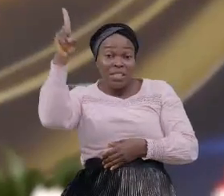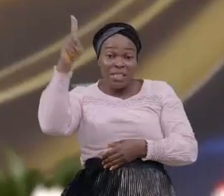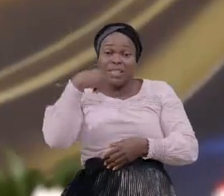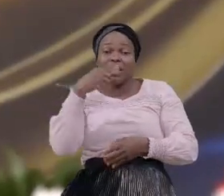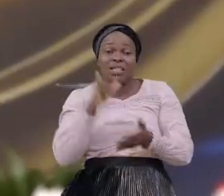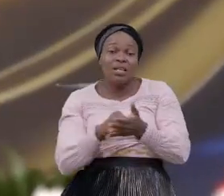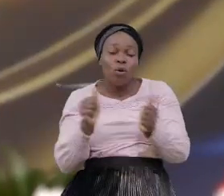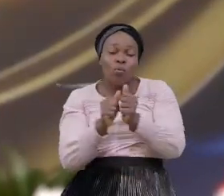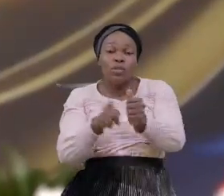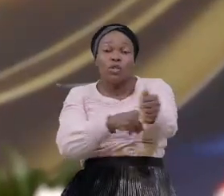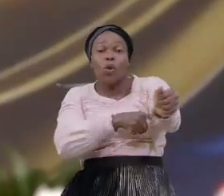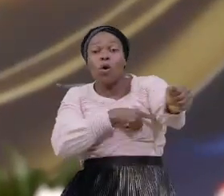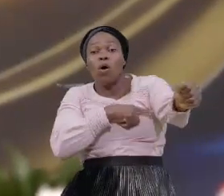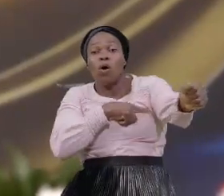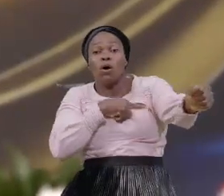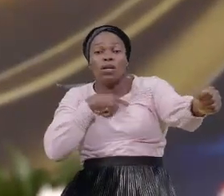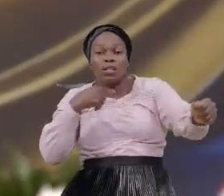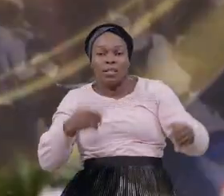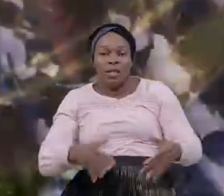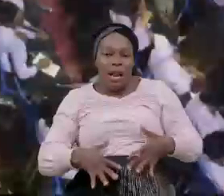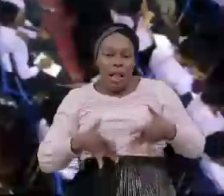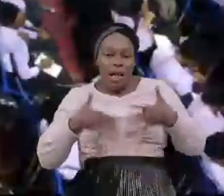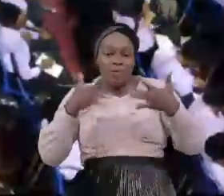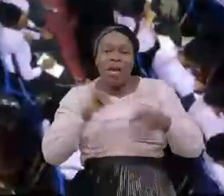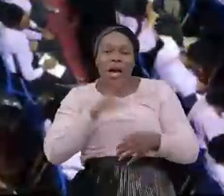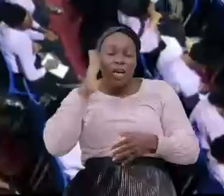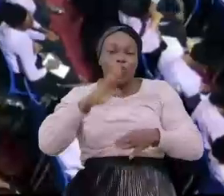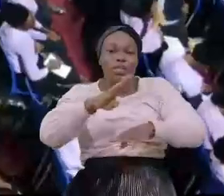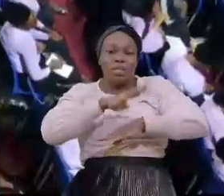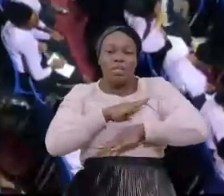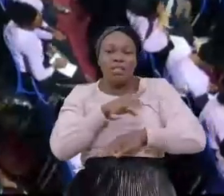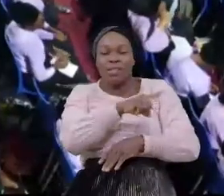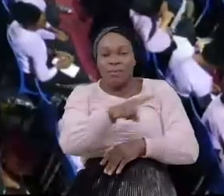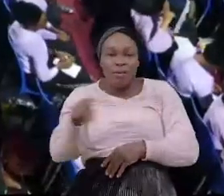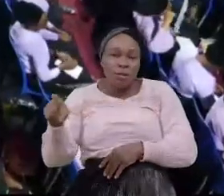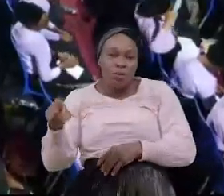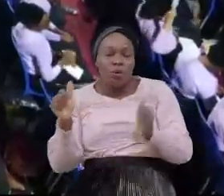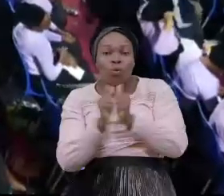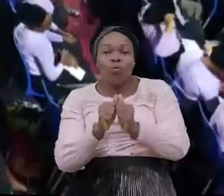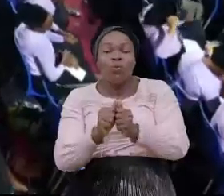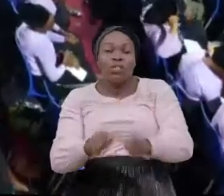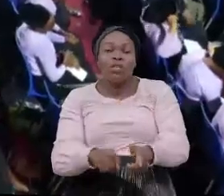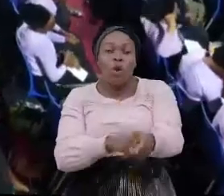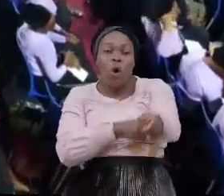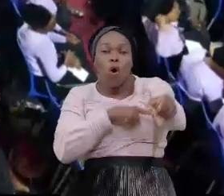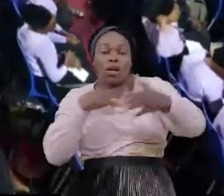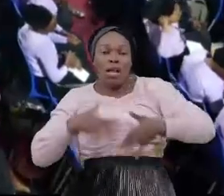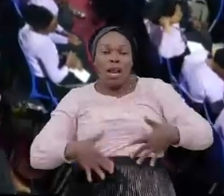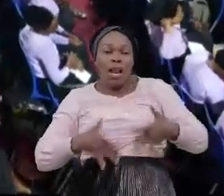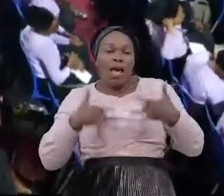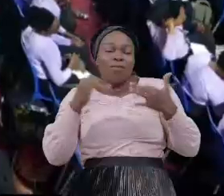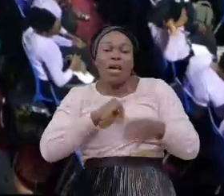you? Have you heard that before? What long life will I satisfy you? Have you claimed